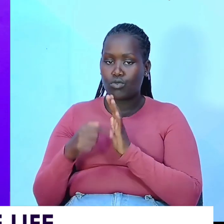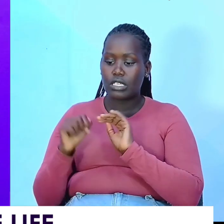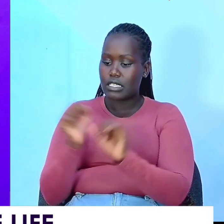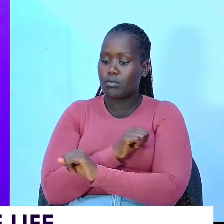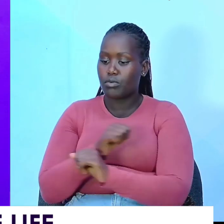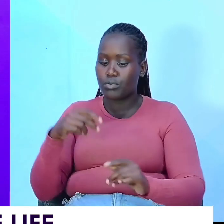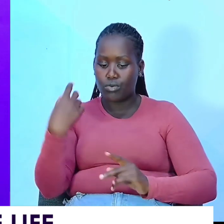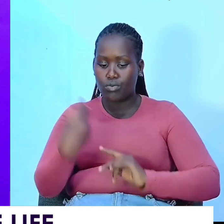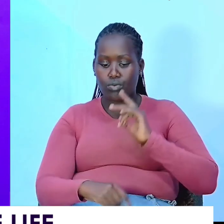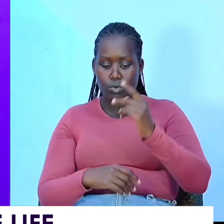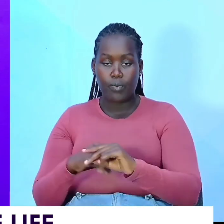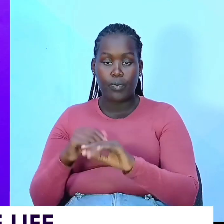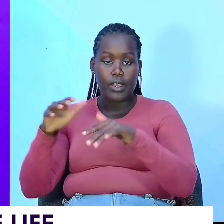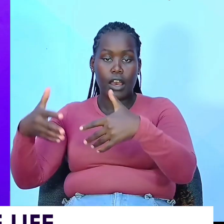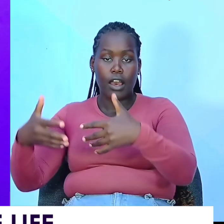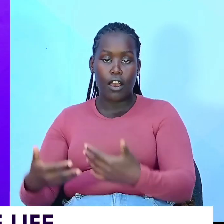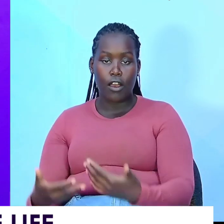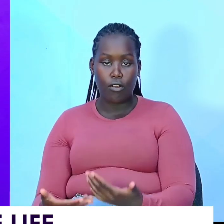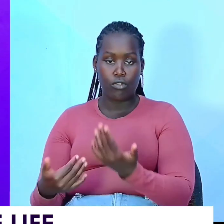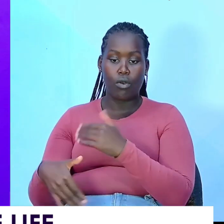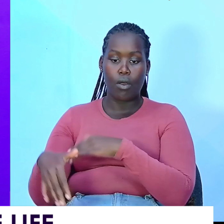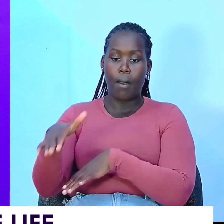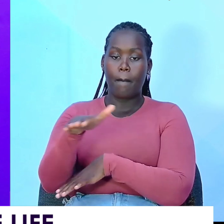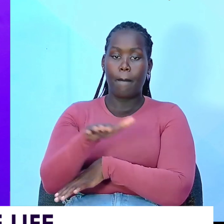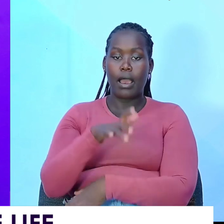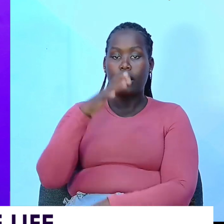with it? How do we bring back sense